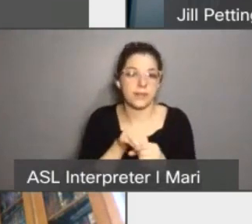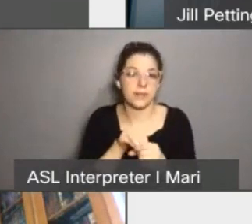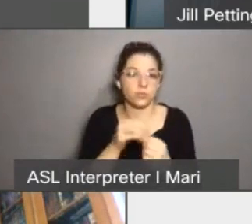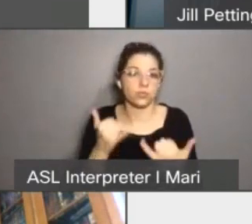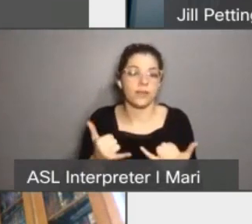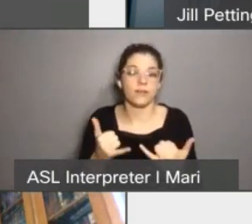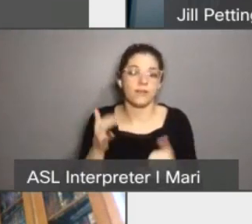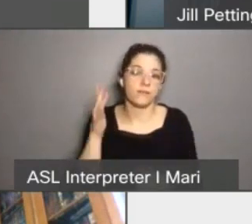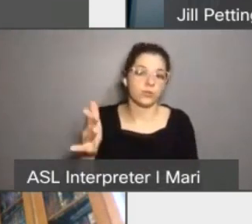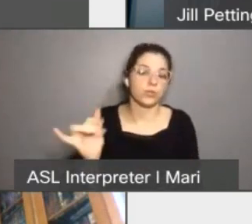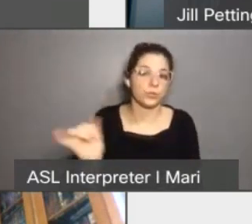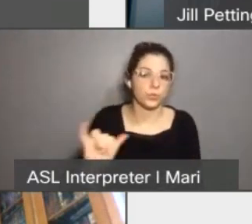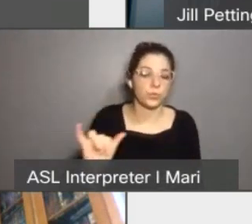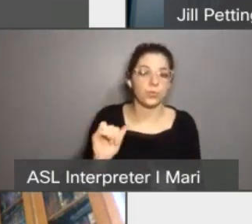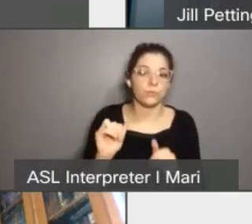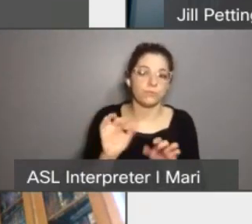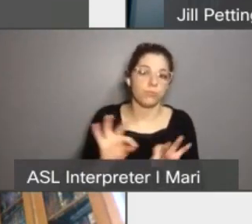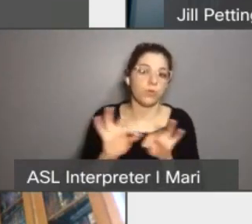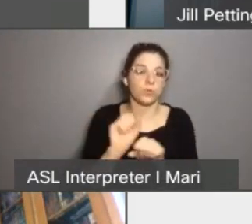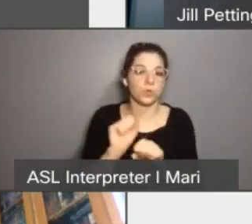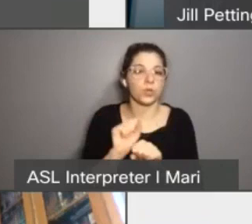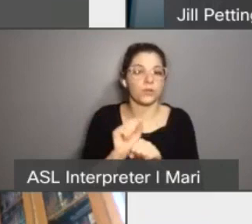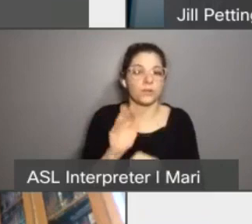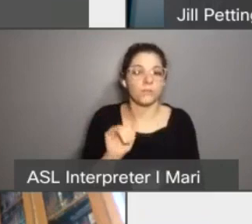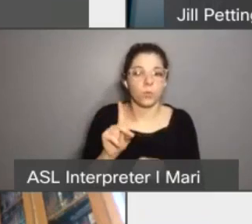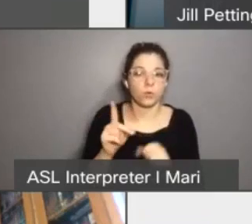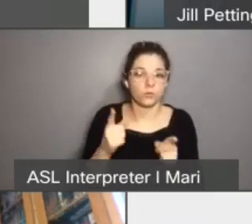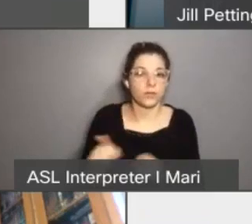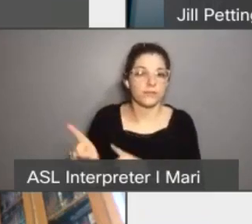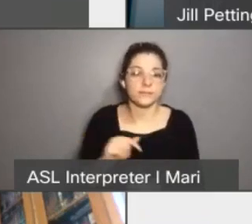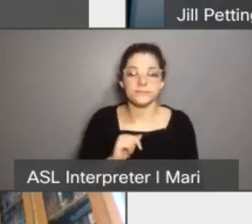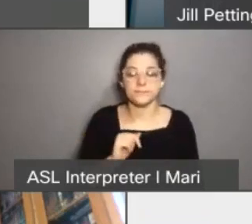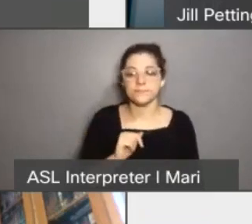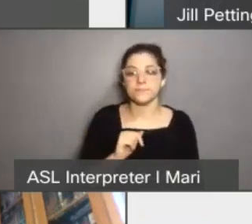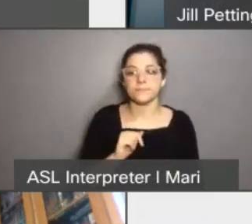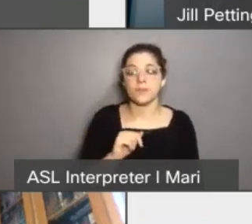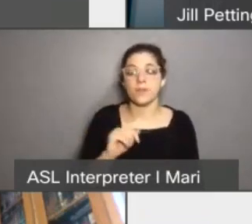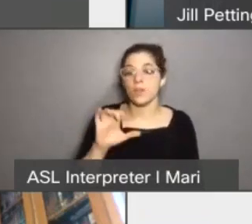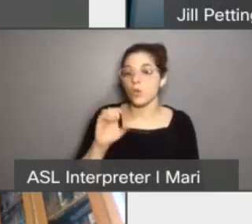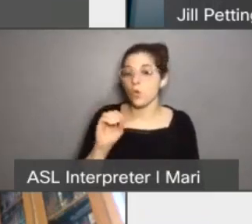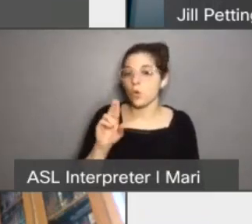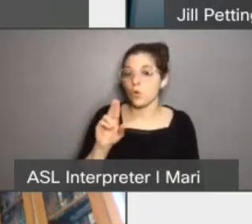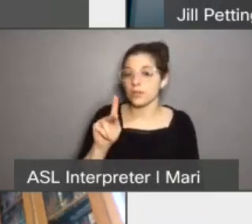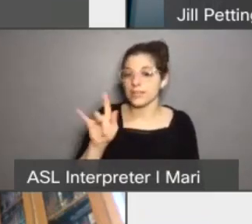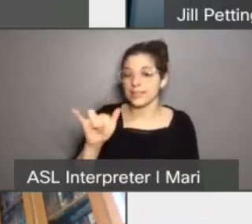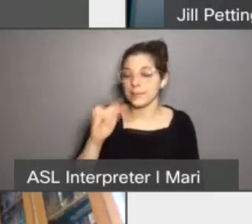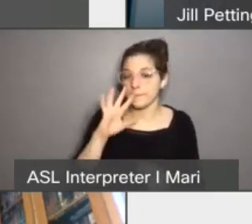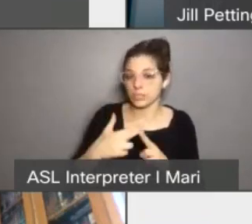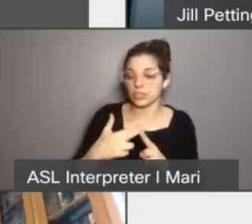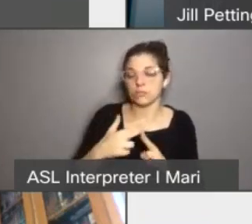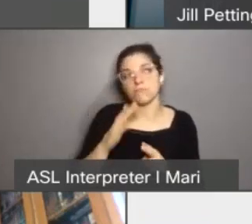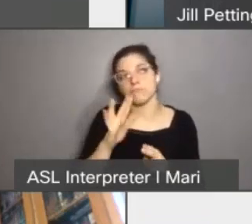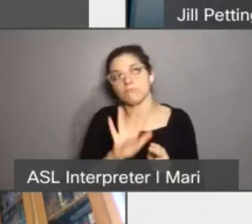in the future with the important work that the board does. So like Courtney mentioned,